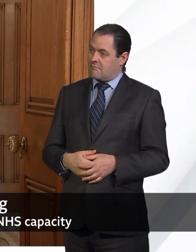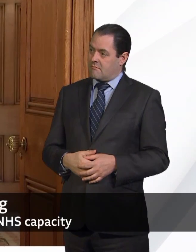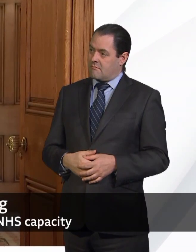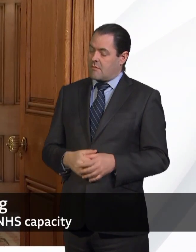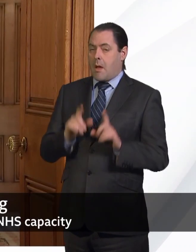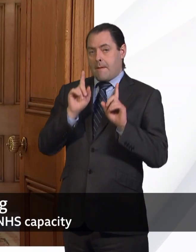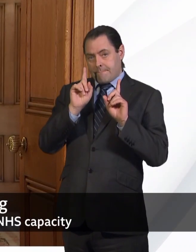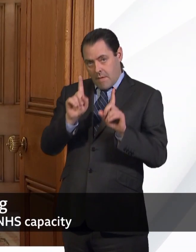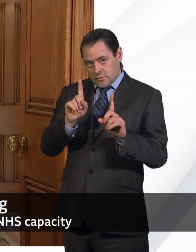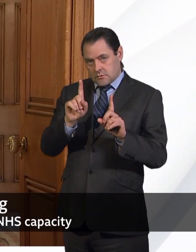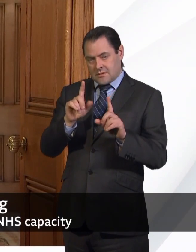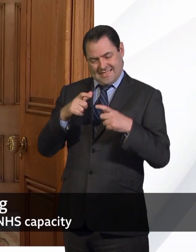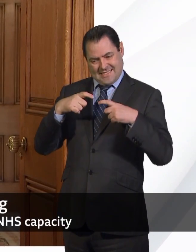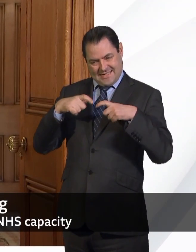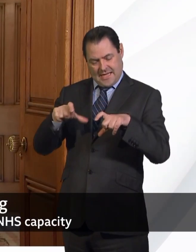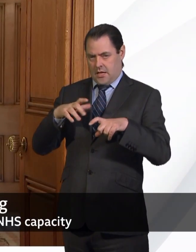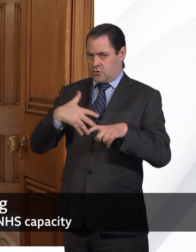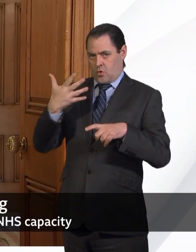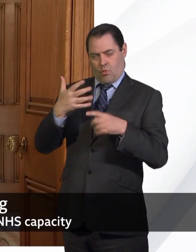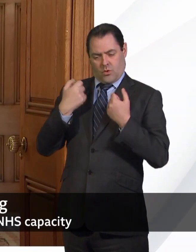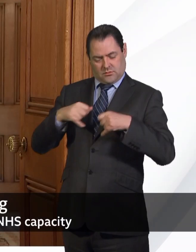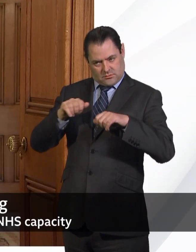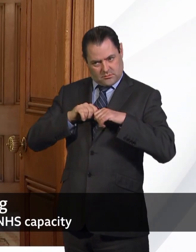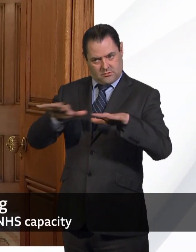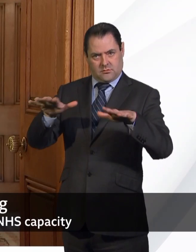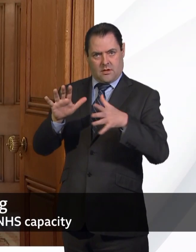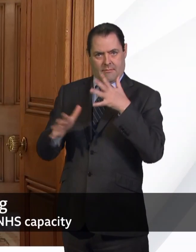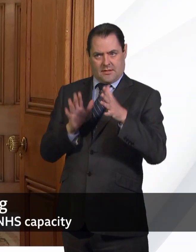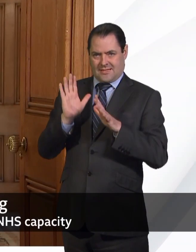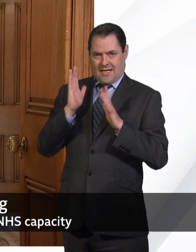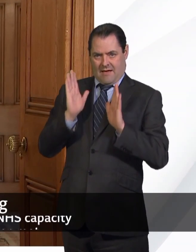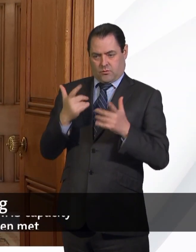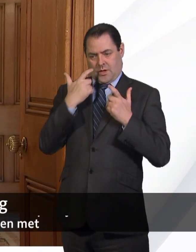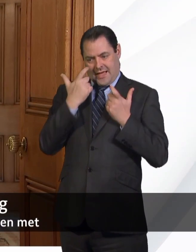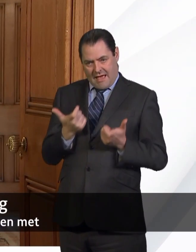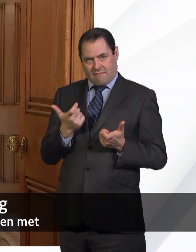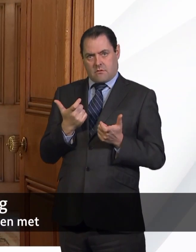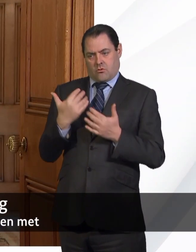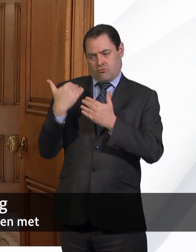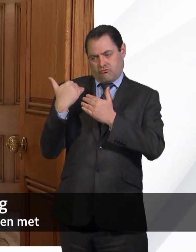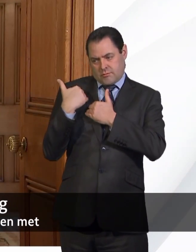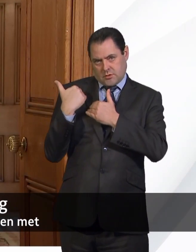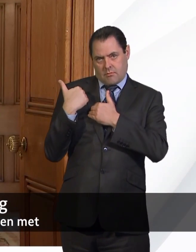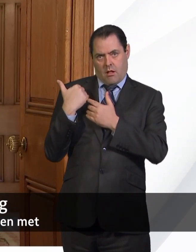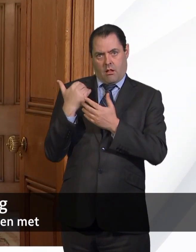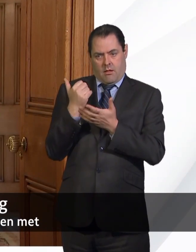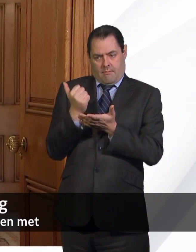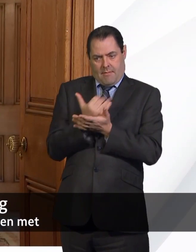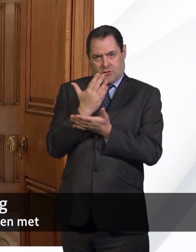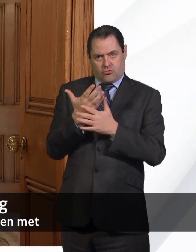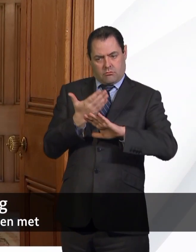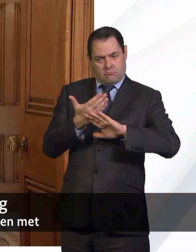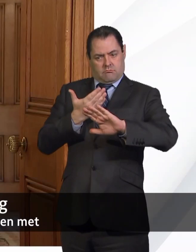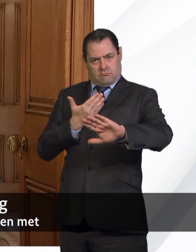to control the virus, everyone needs to stay alert, act responsibly, strictly observe social